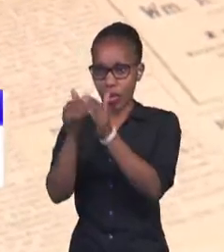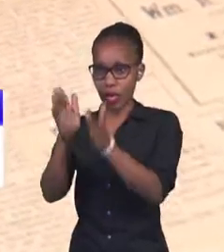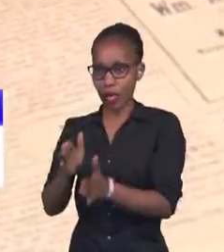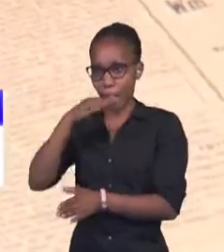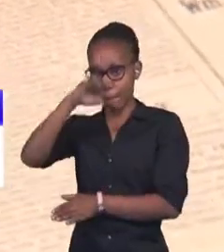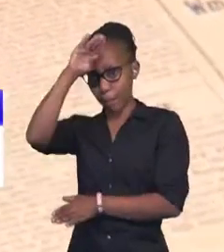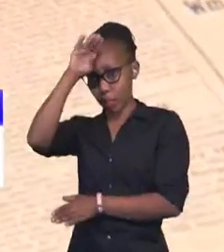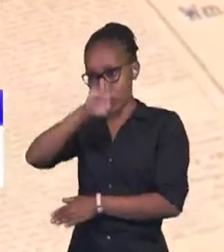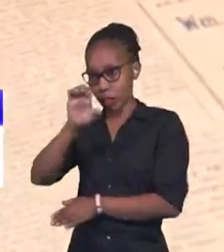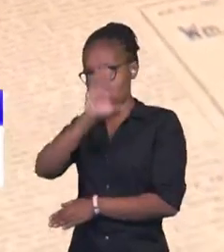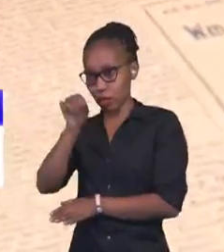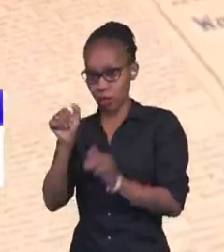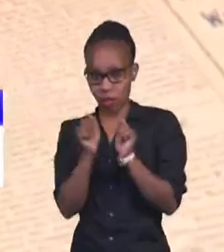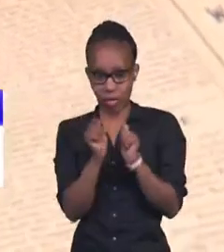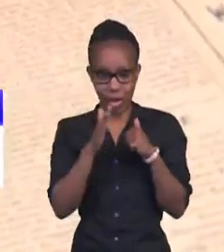that date?